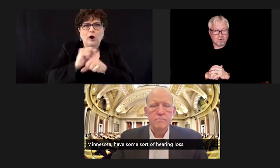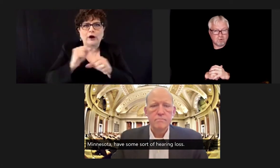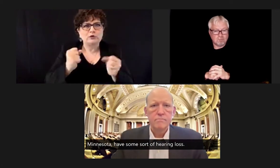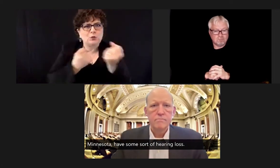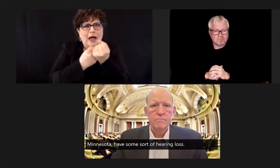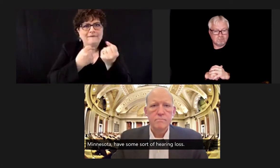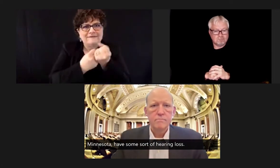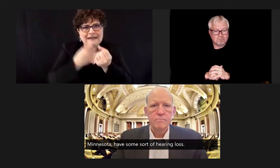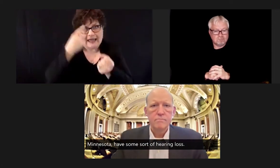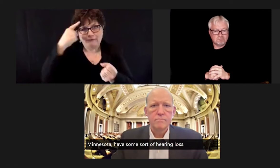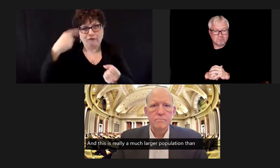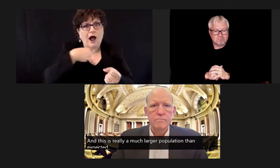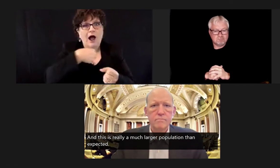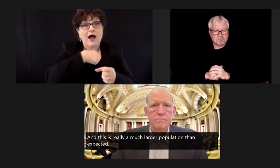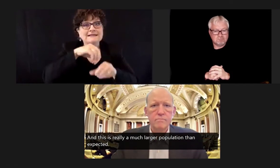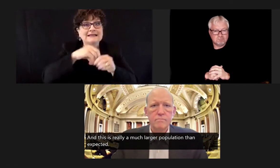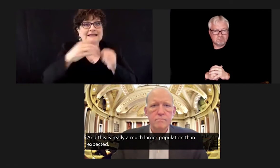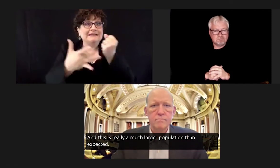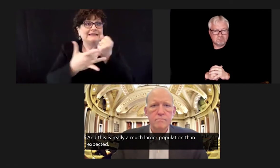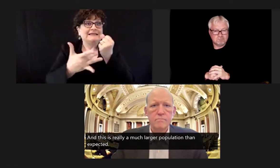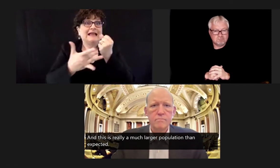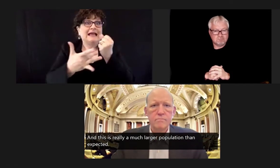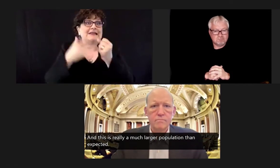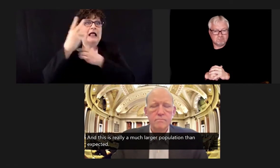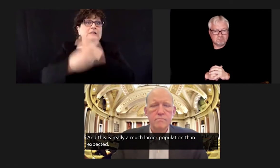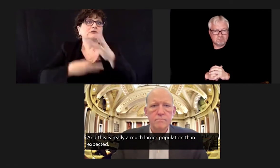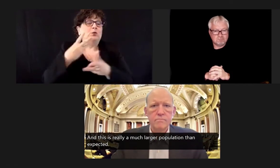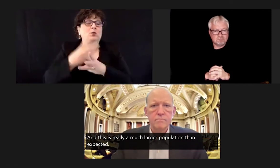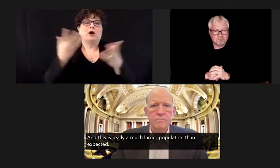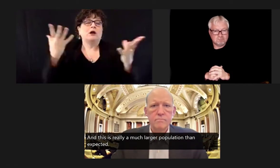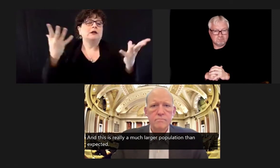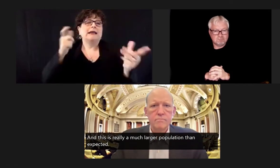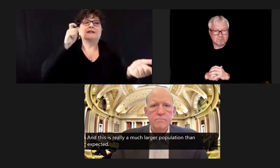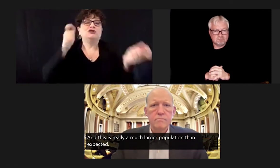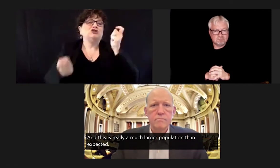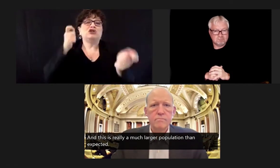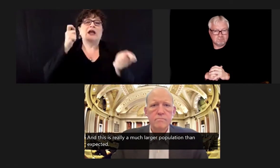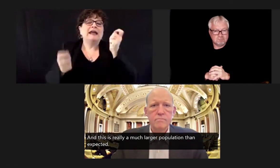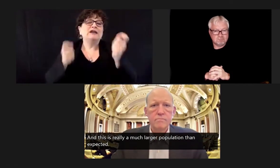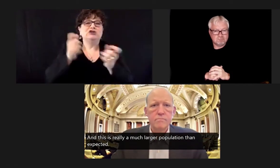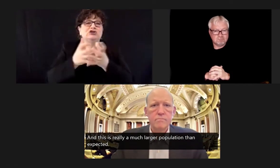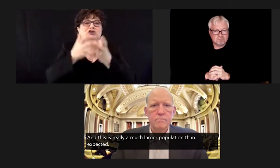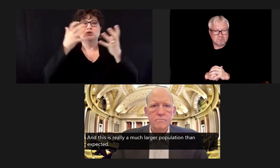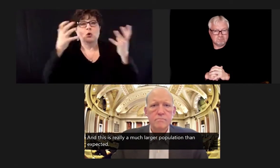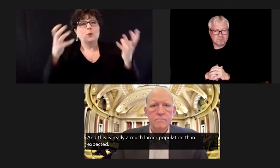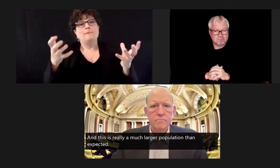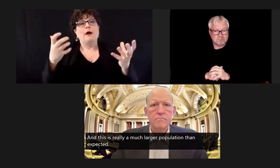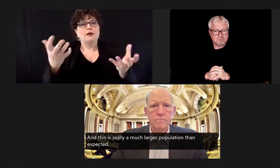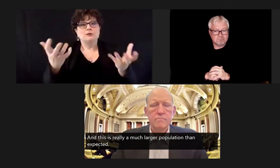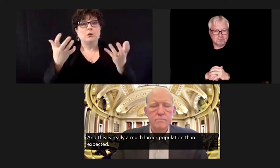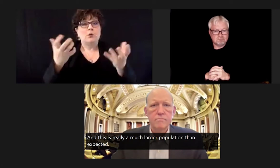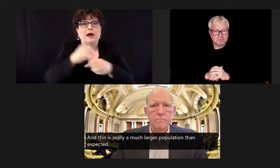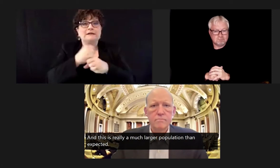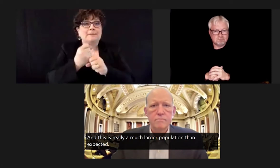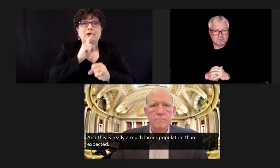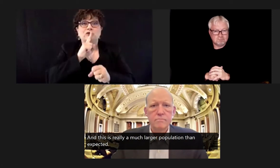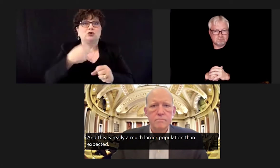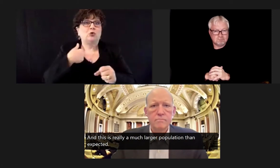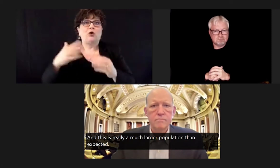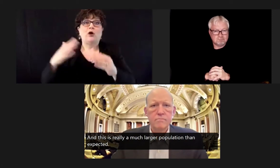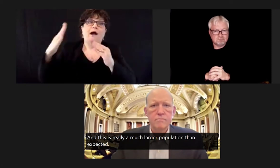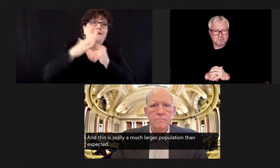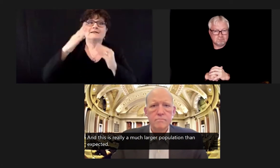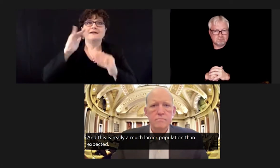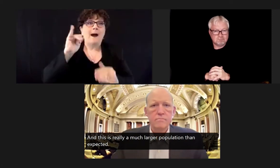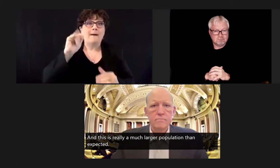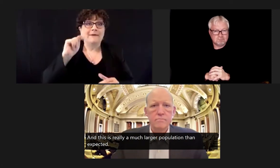However, we really appreciate your work. And also in the technical world, really the changes that